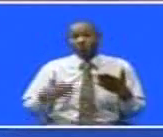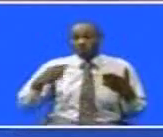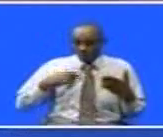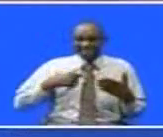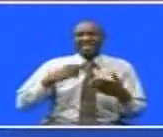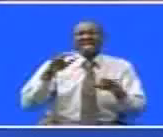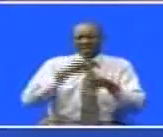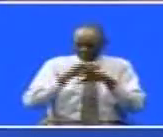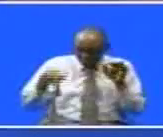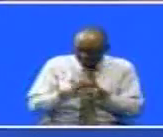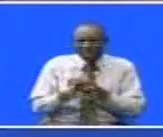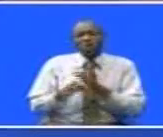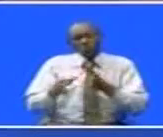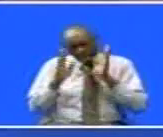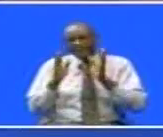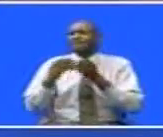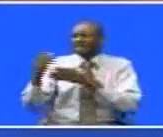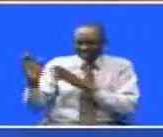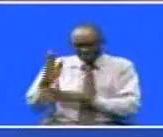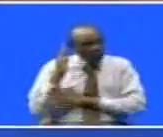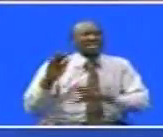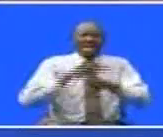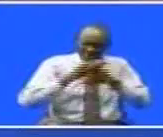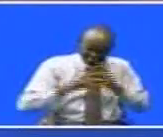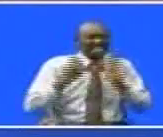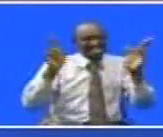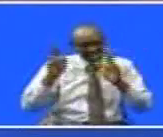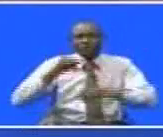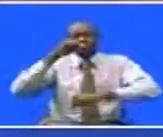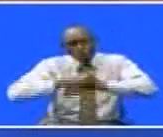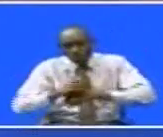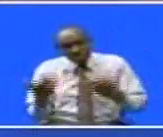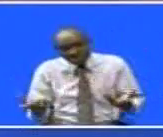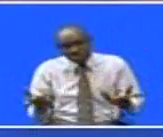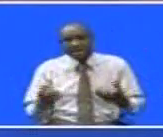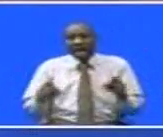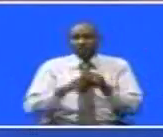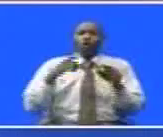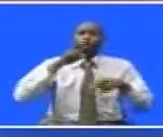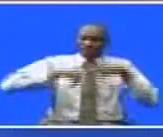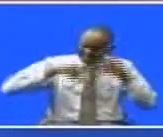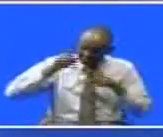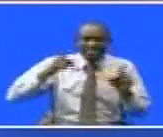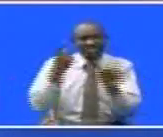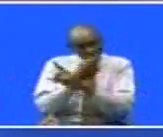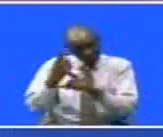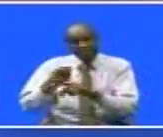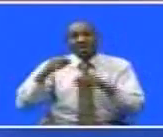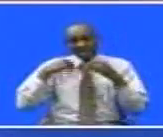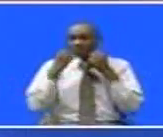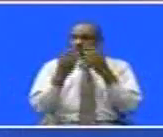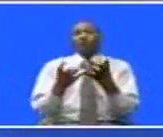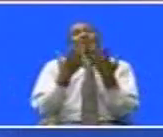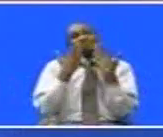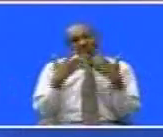all logistical provisions, and the schools and hotels and pastoral centers and guest houses have